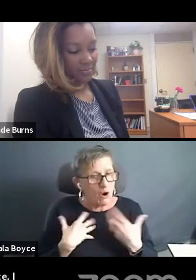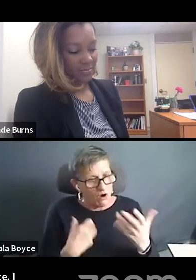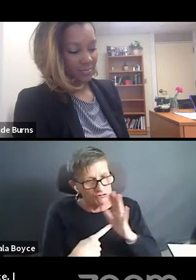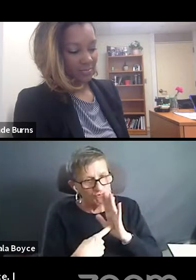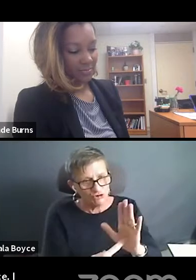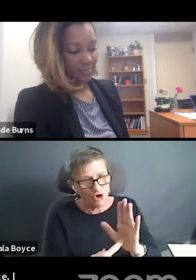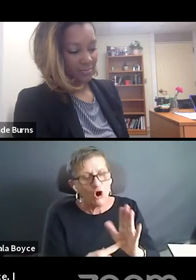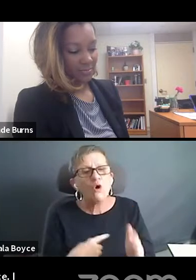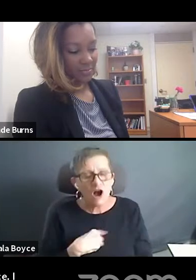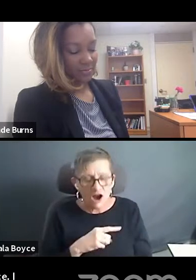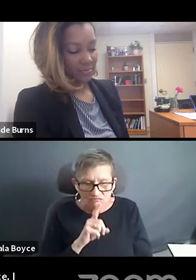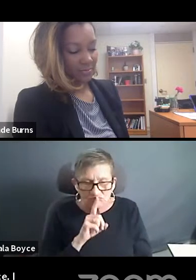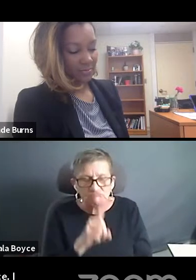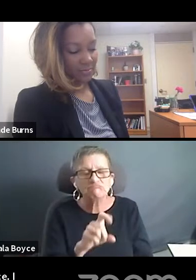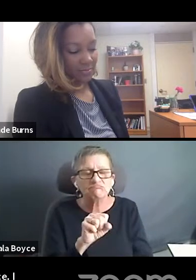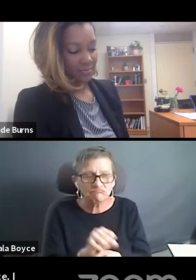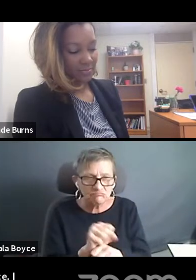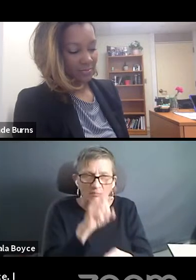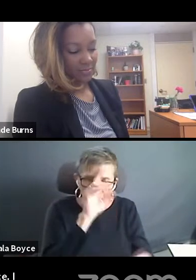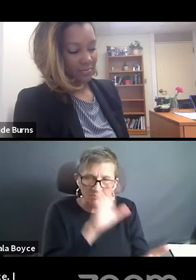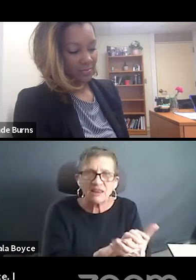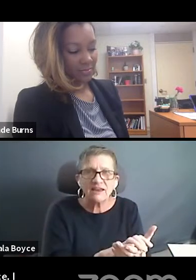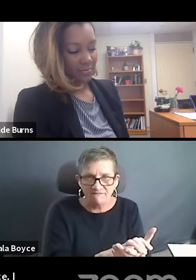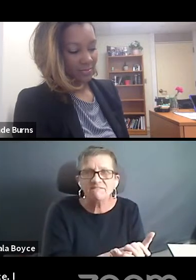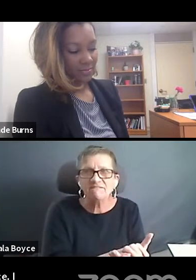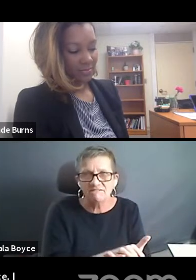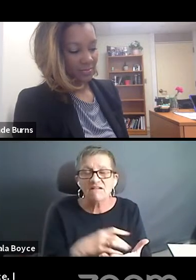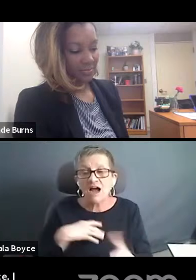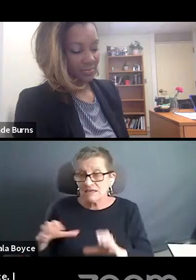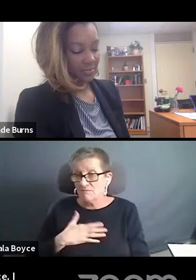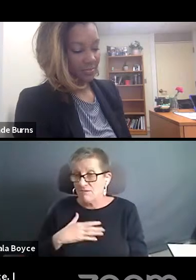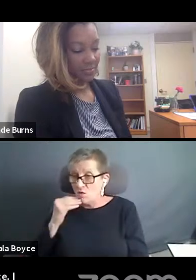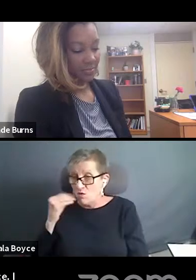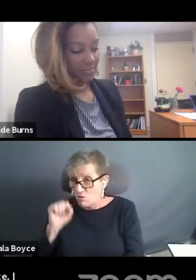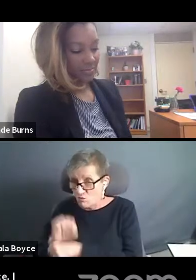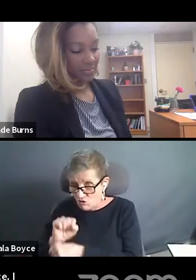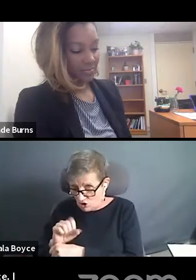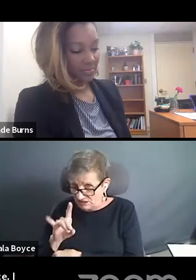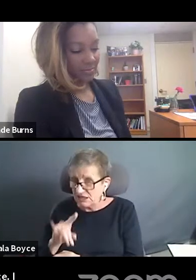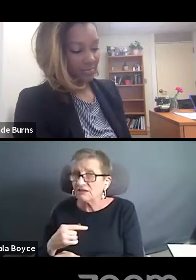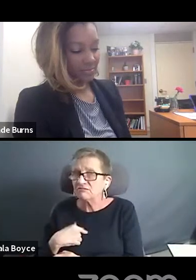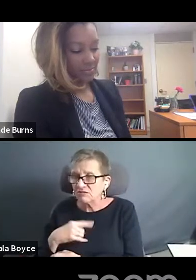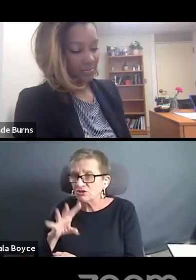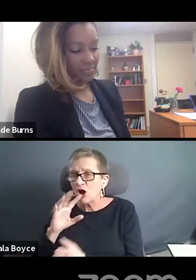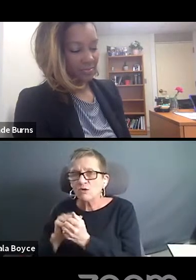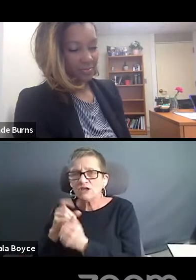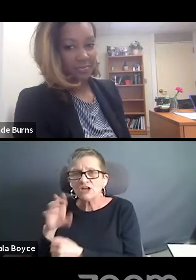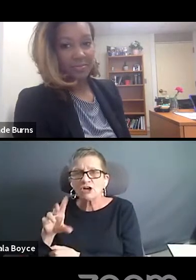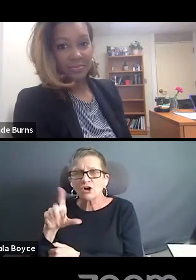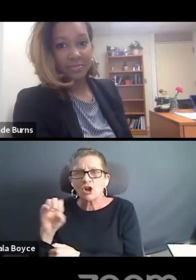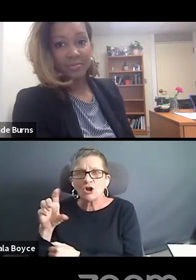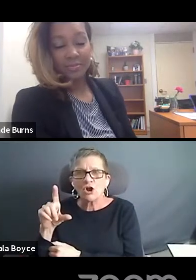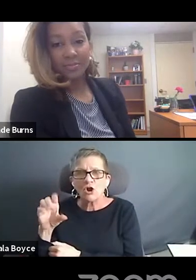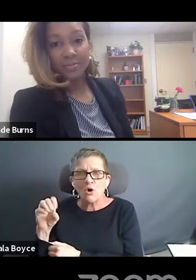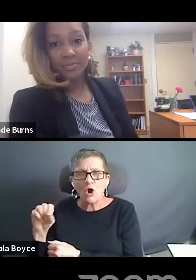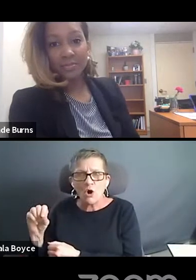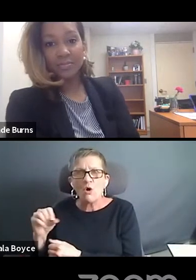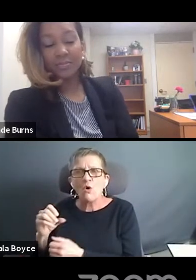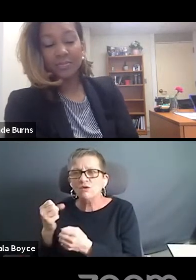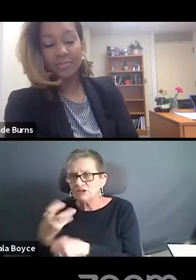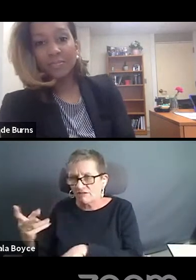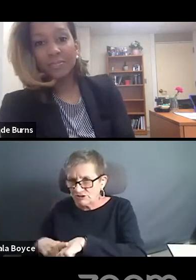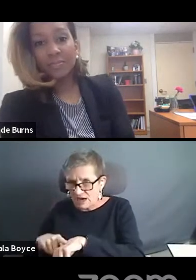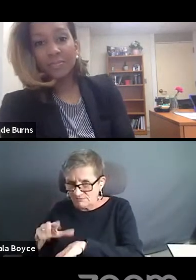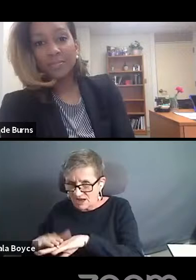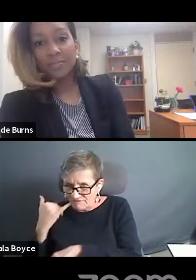really do believe in this. And I did my homework. I talked to Dr. Logogo, the study director, on the phone several